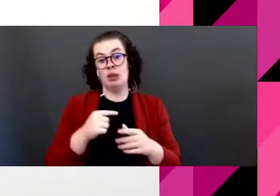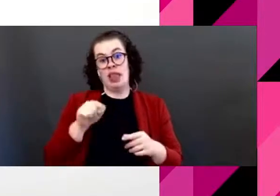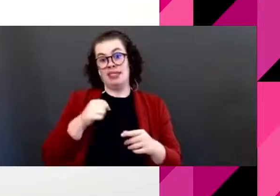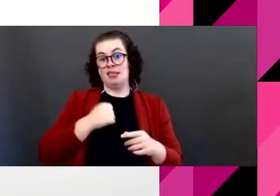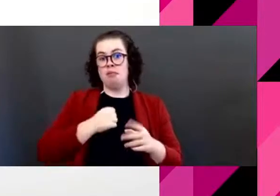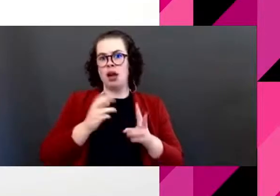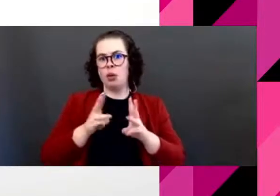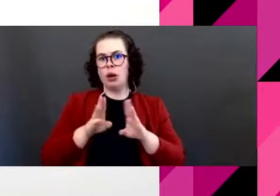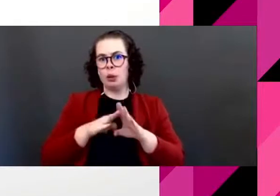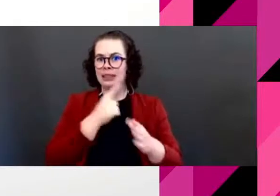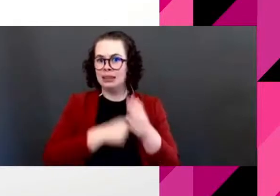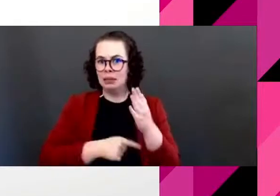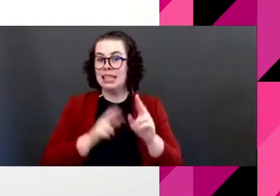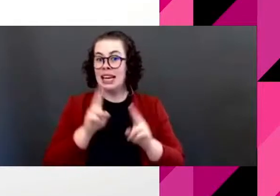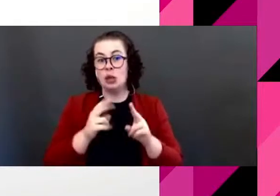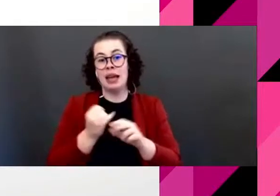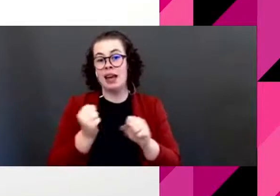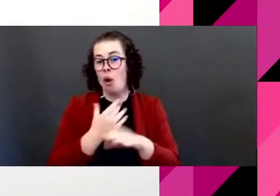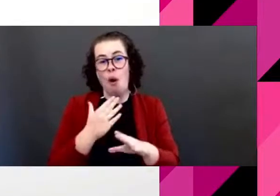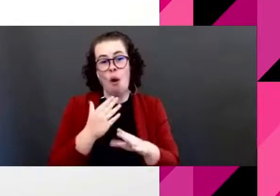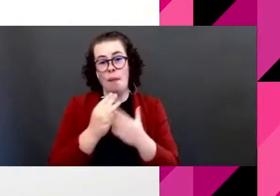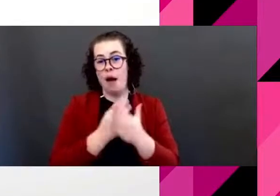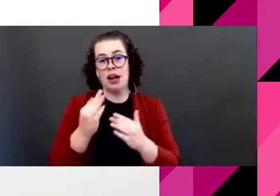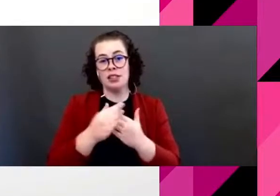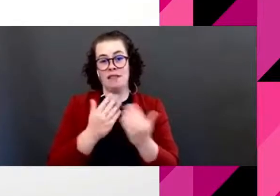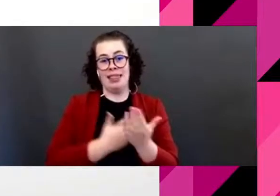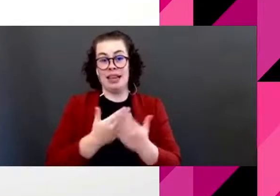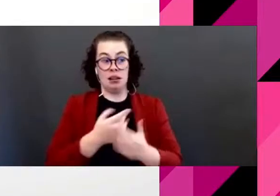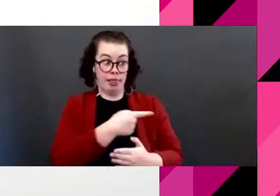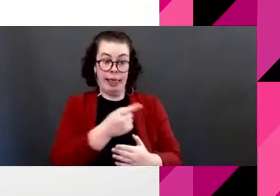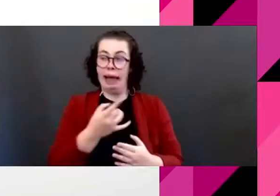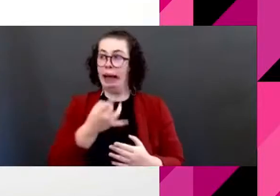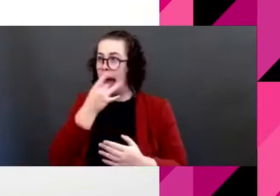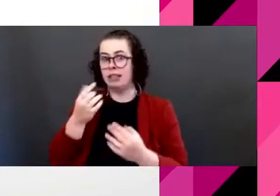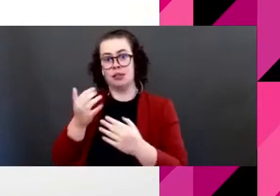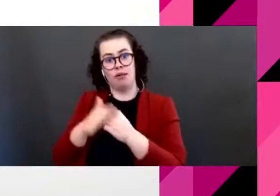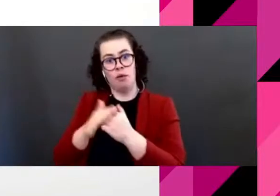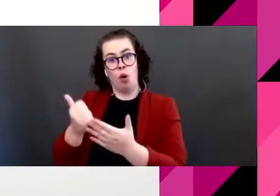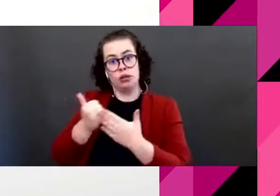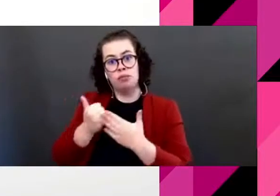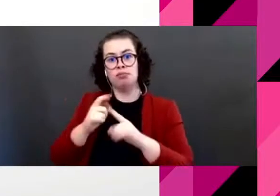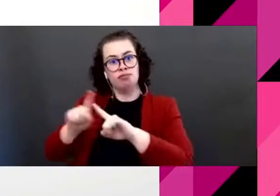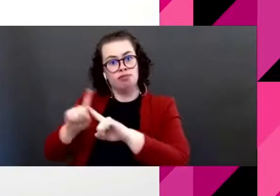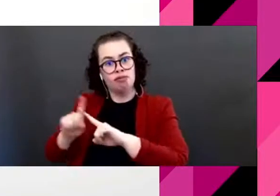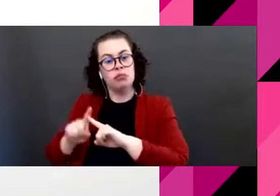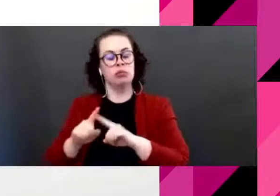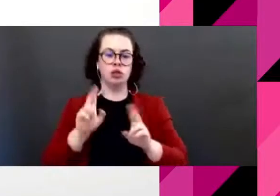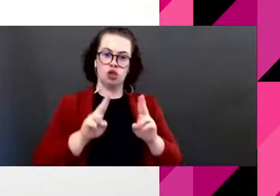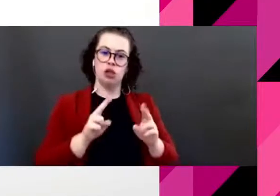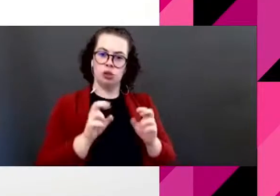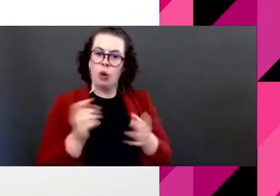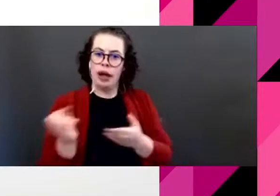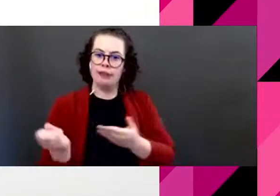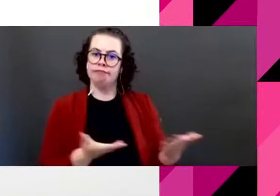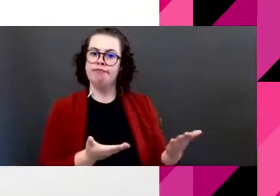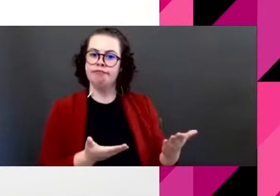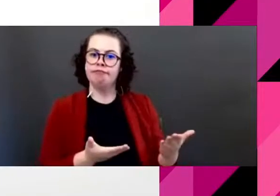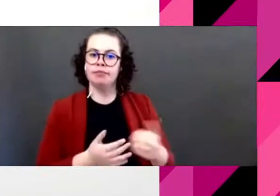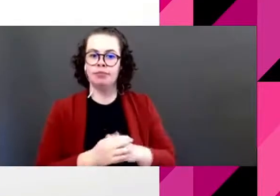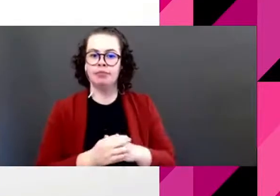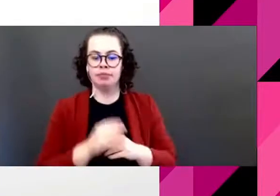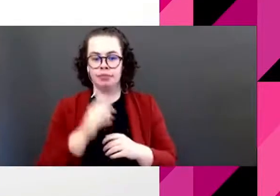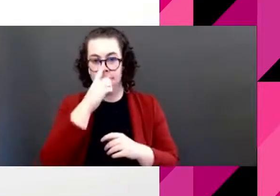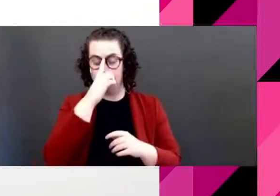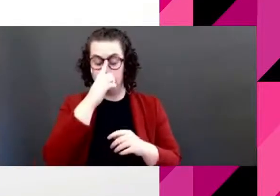should be applied across the board for those that request it. The intermediaries could also support people to